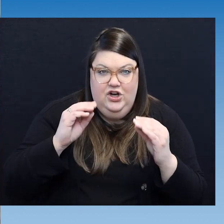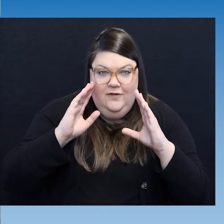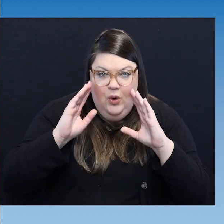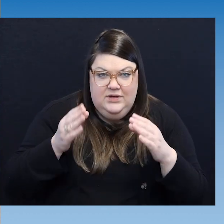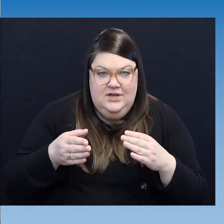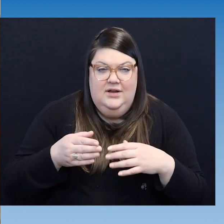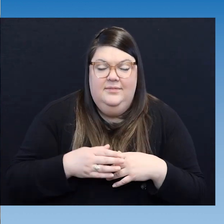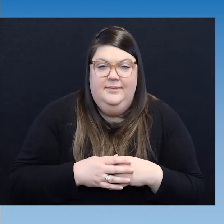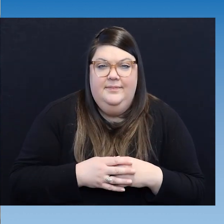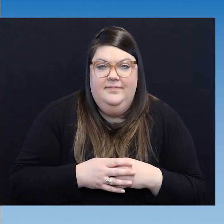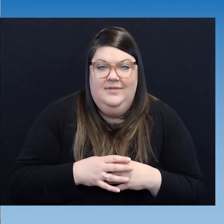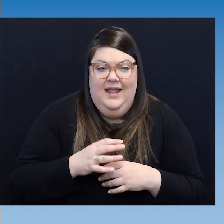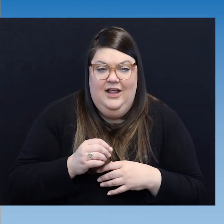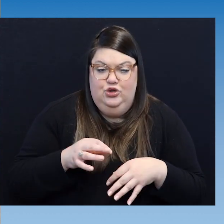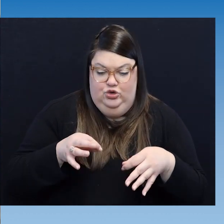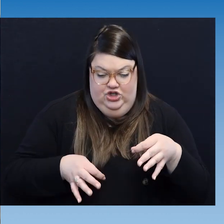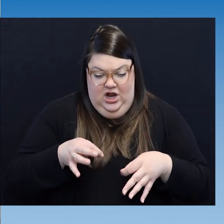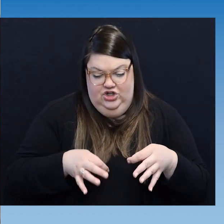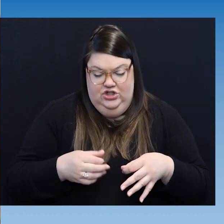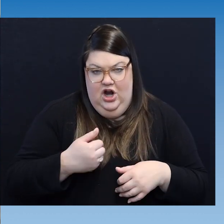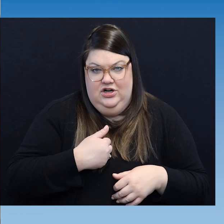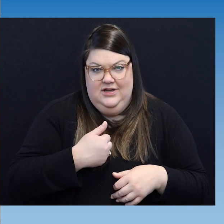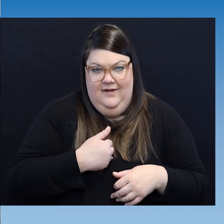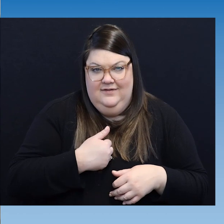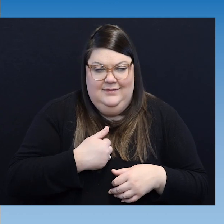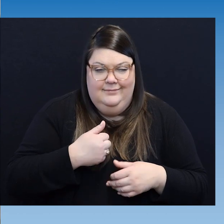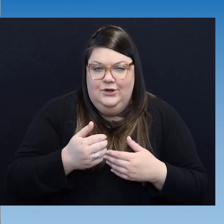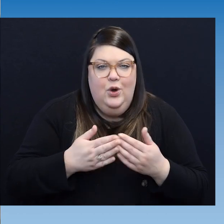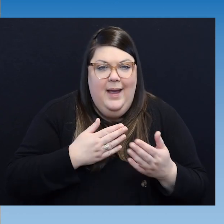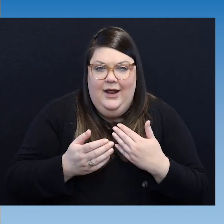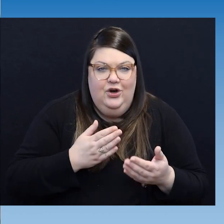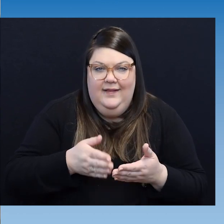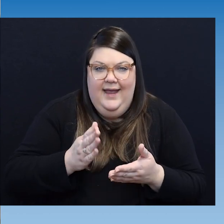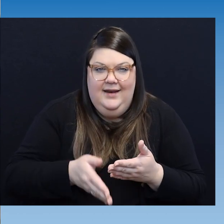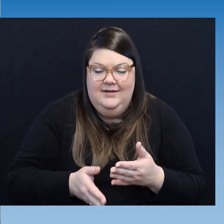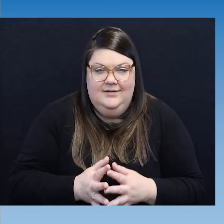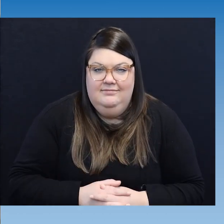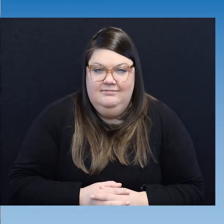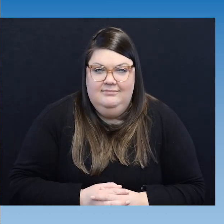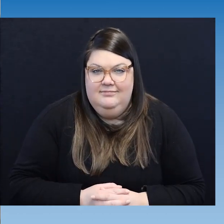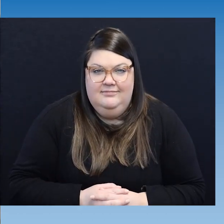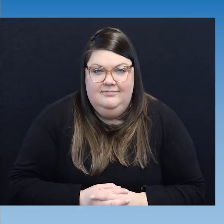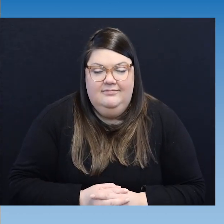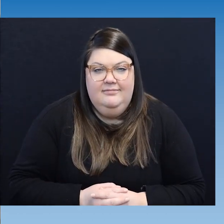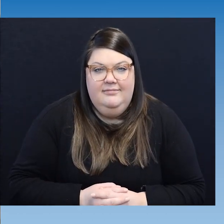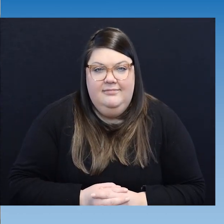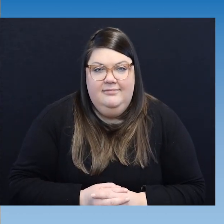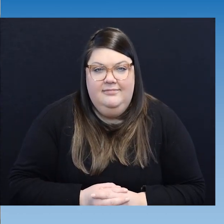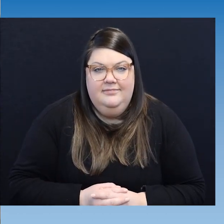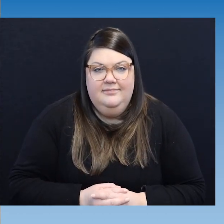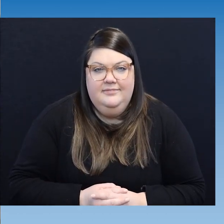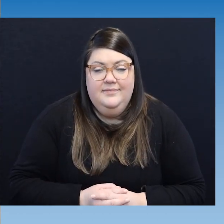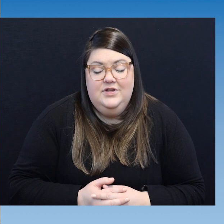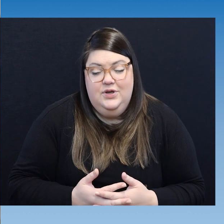to focus on and to judge ourselves by really don't matter in the end. And